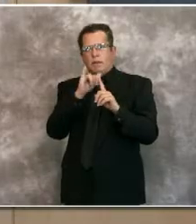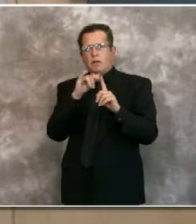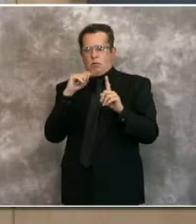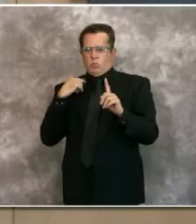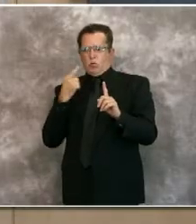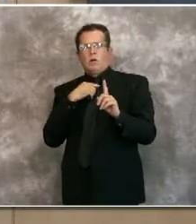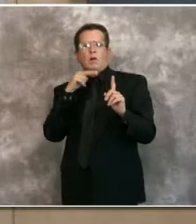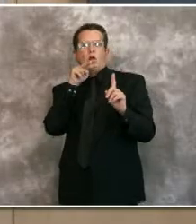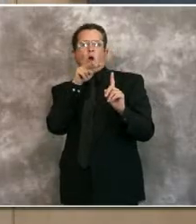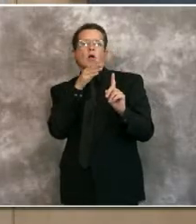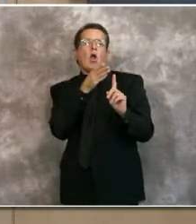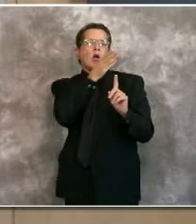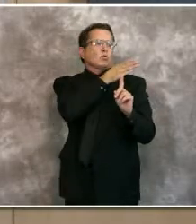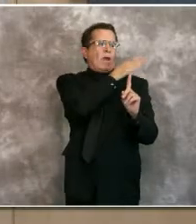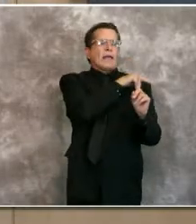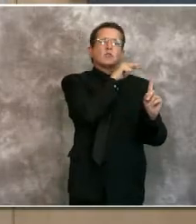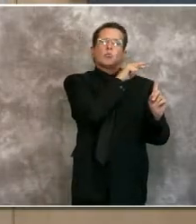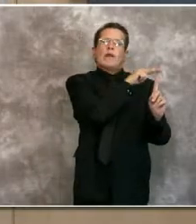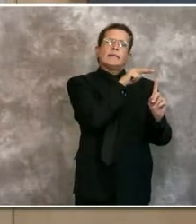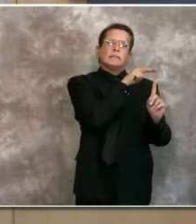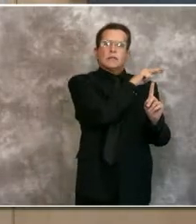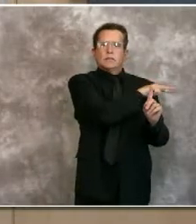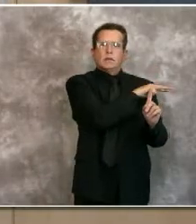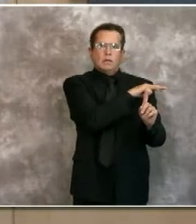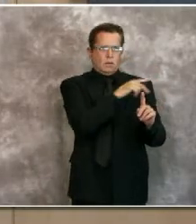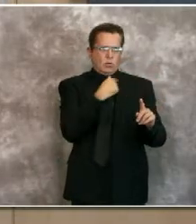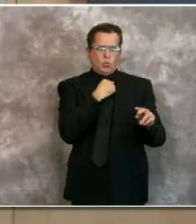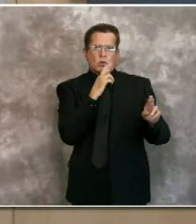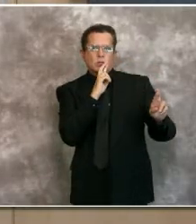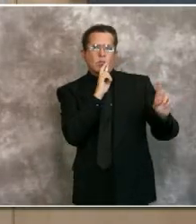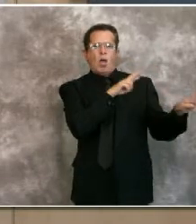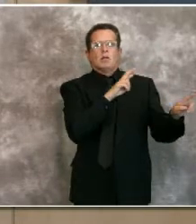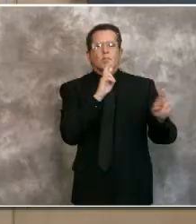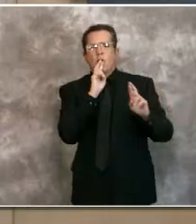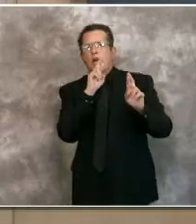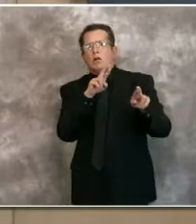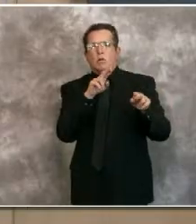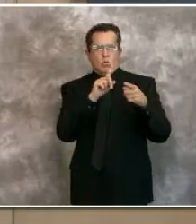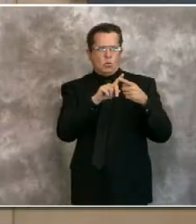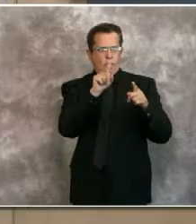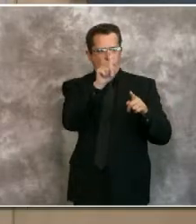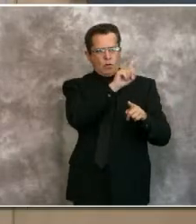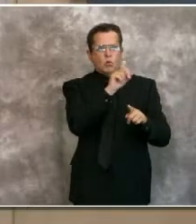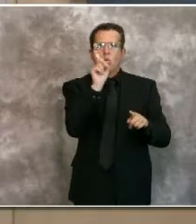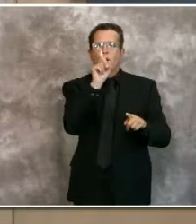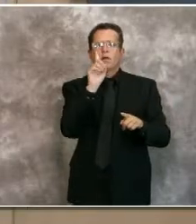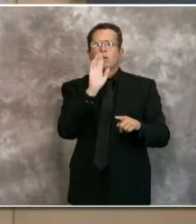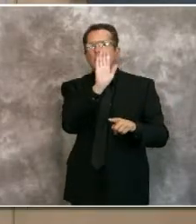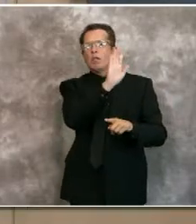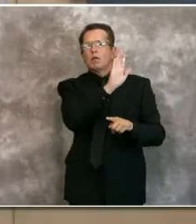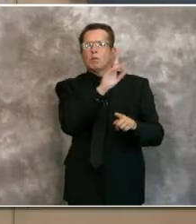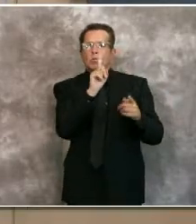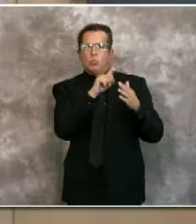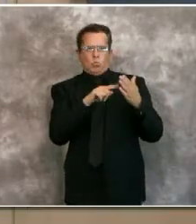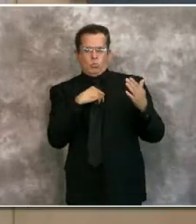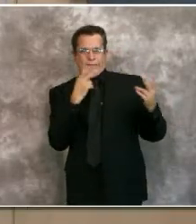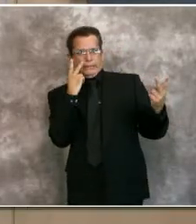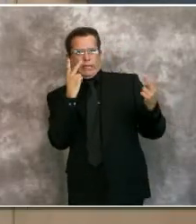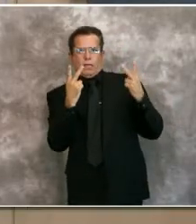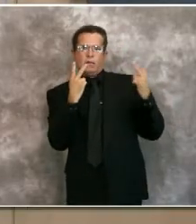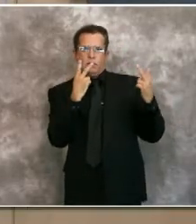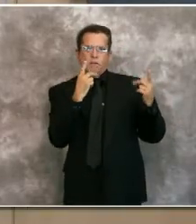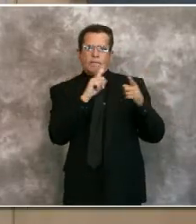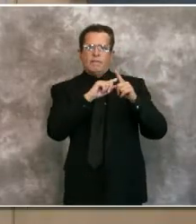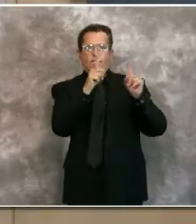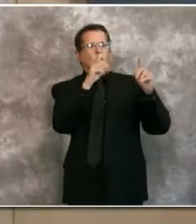perspective in terms of responsiveness to our questions and the number of close contacts that we're detecting from